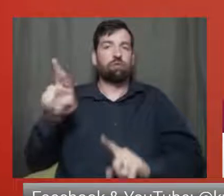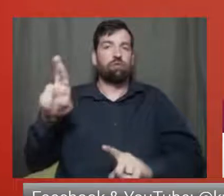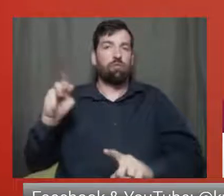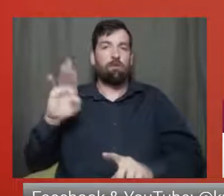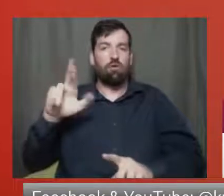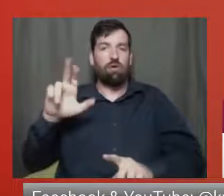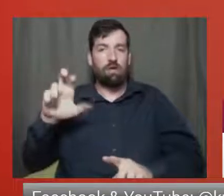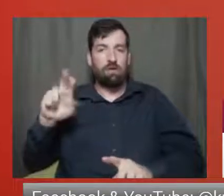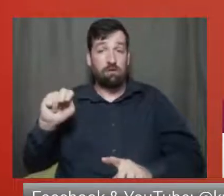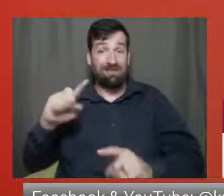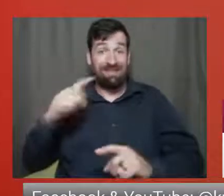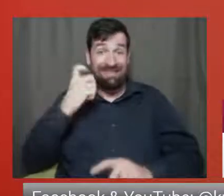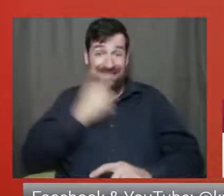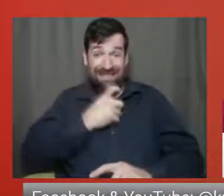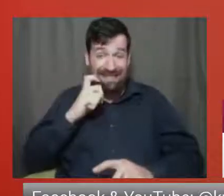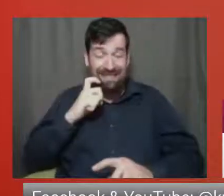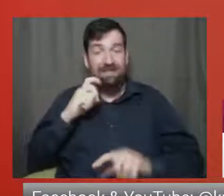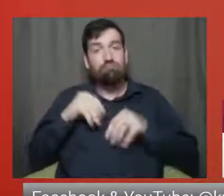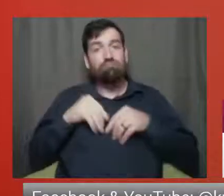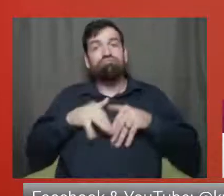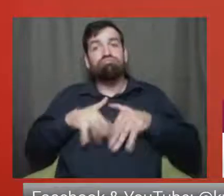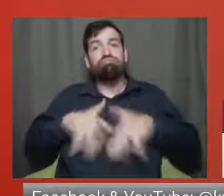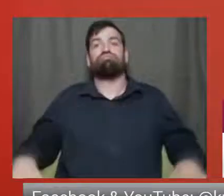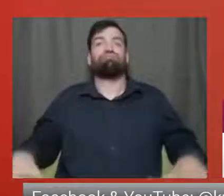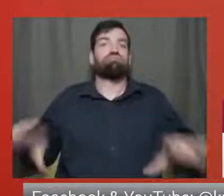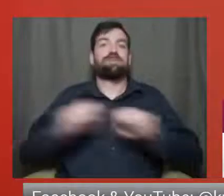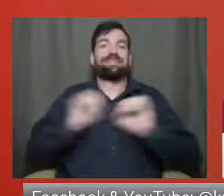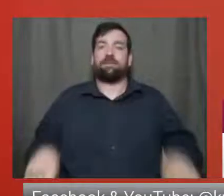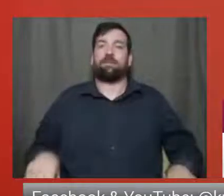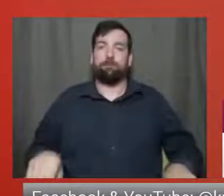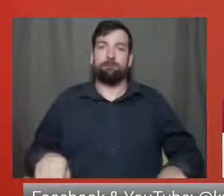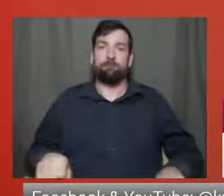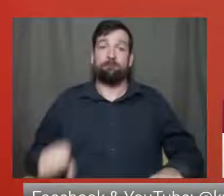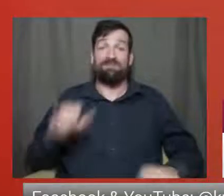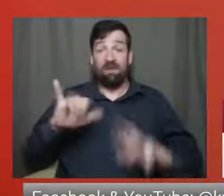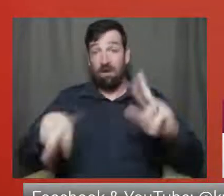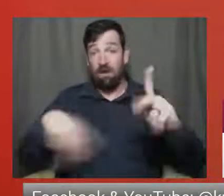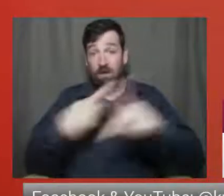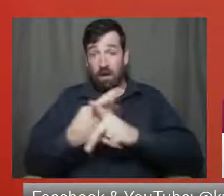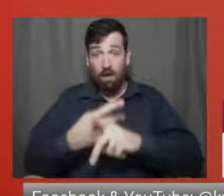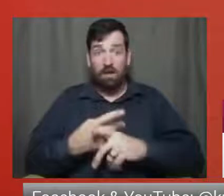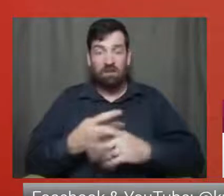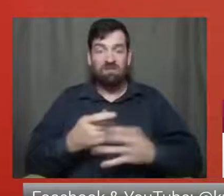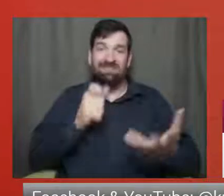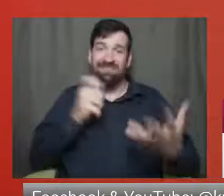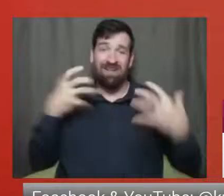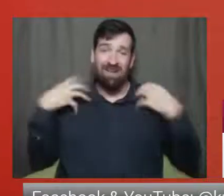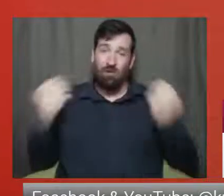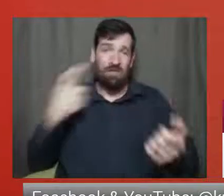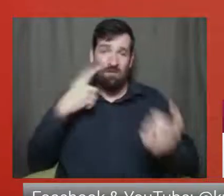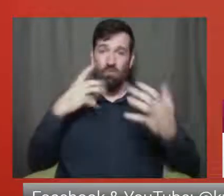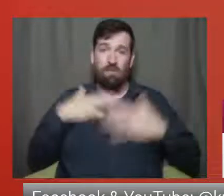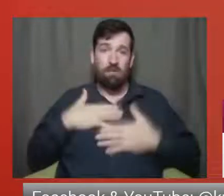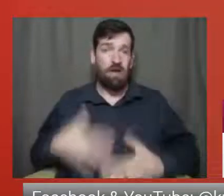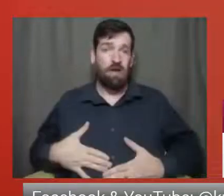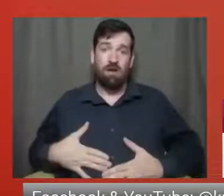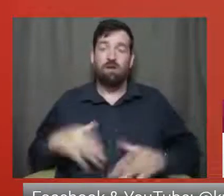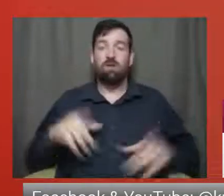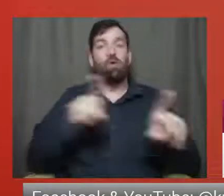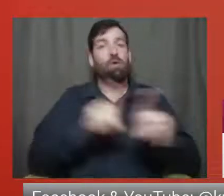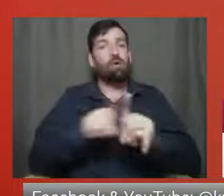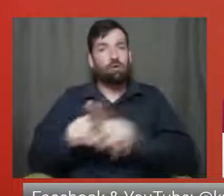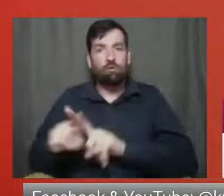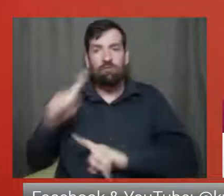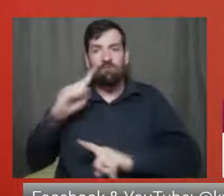to a systemic inflammatory state. And this type of inflammatory state is just not healthy for the body, and it's also not healthy for the lining of the